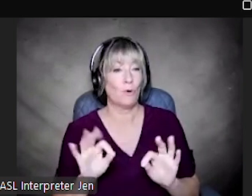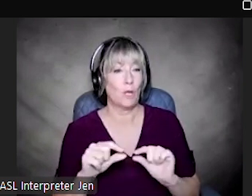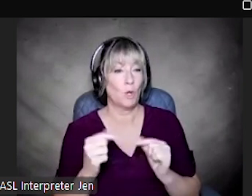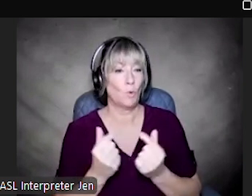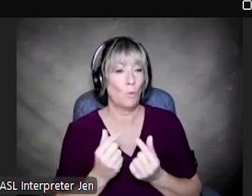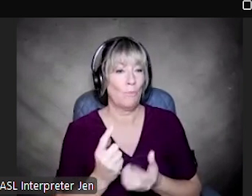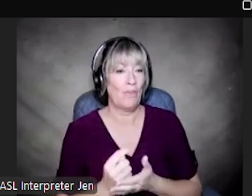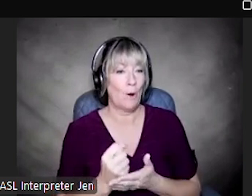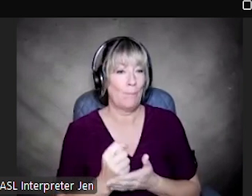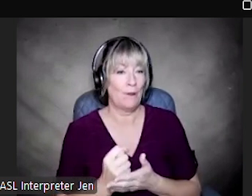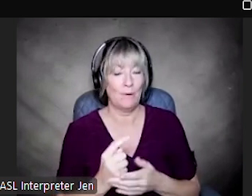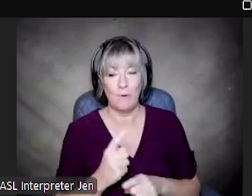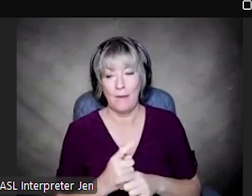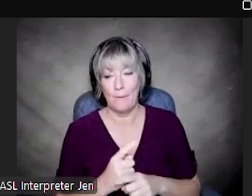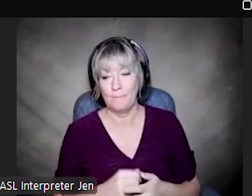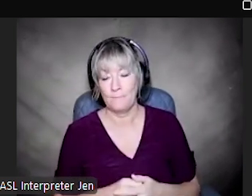right?